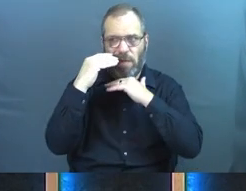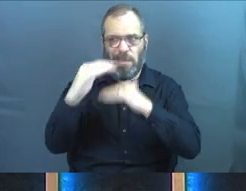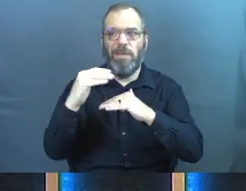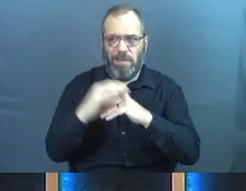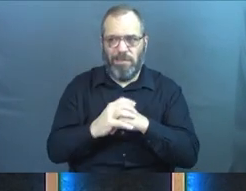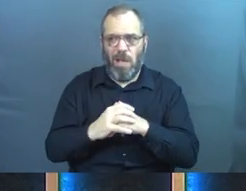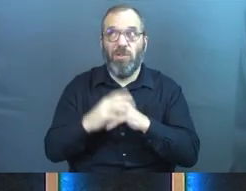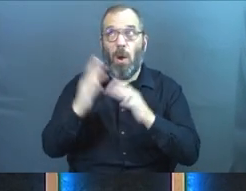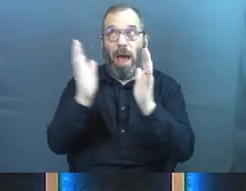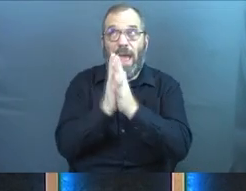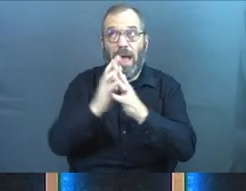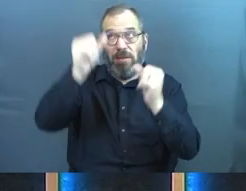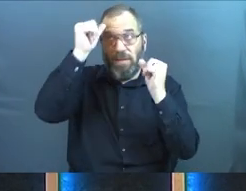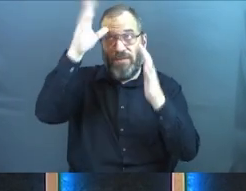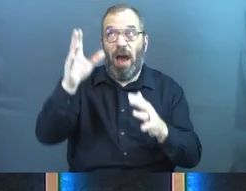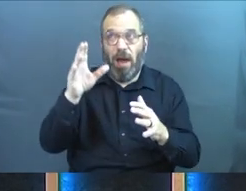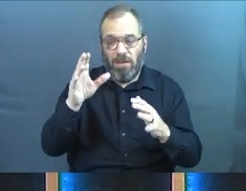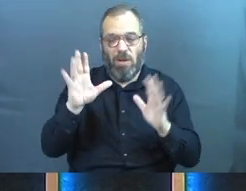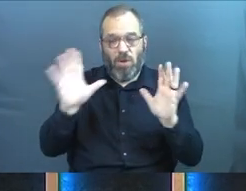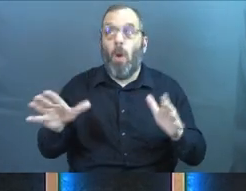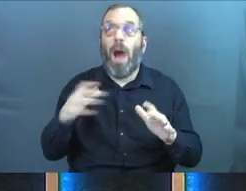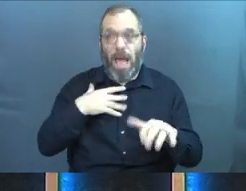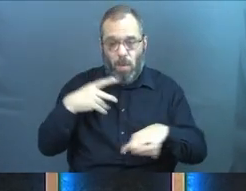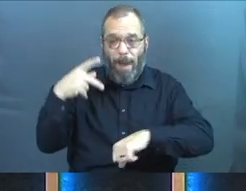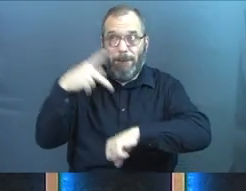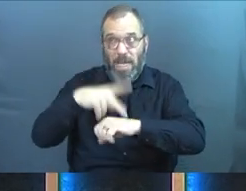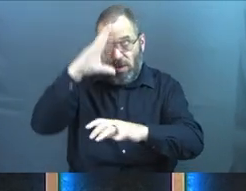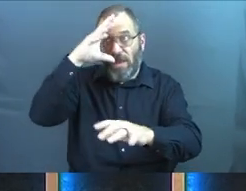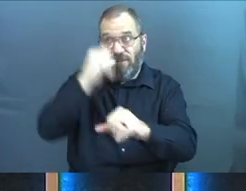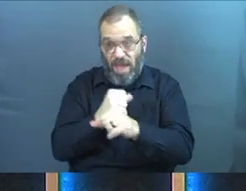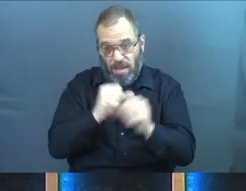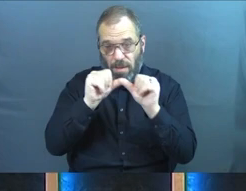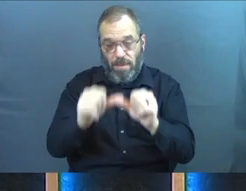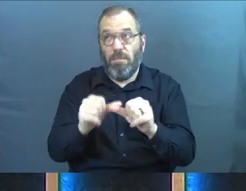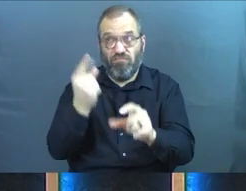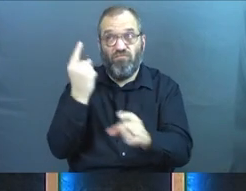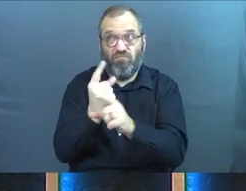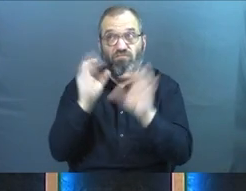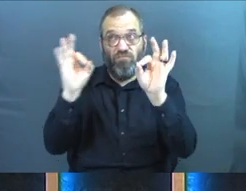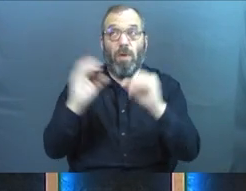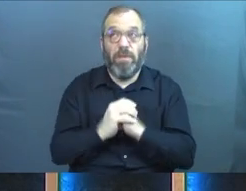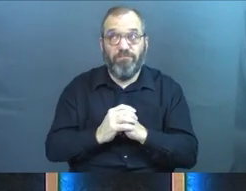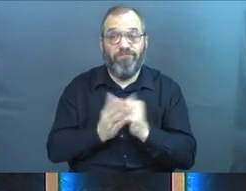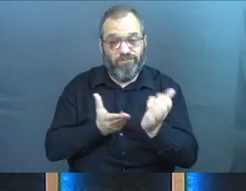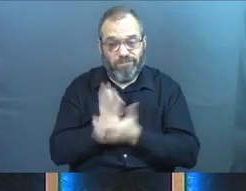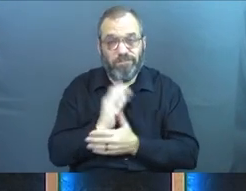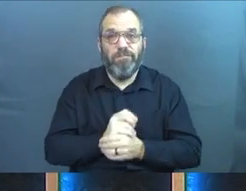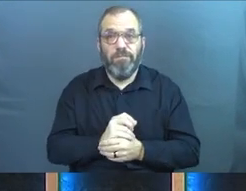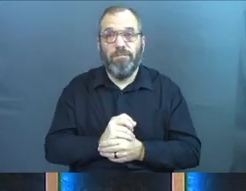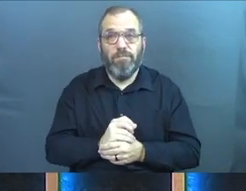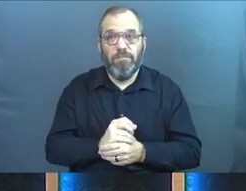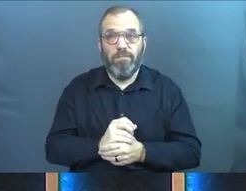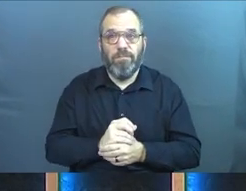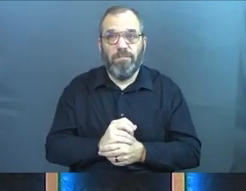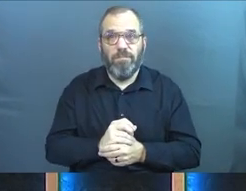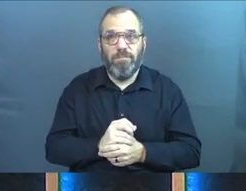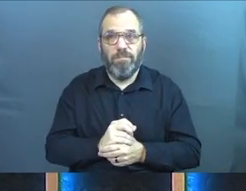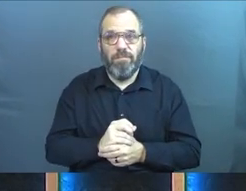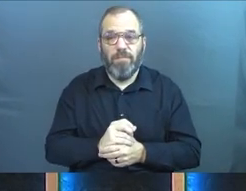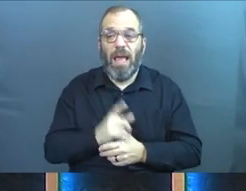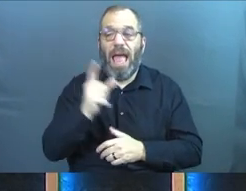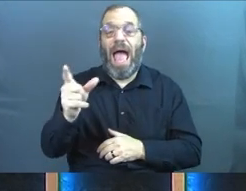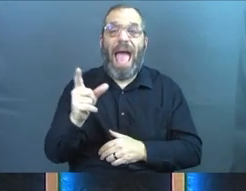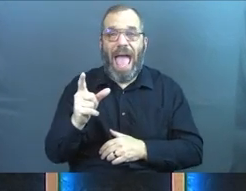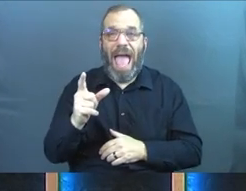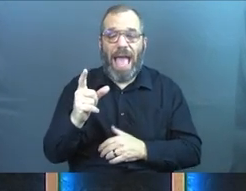And so I asked God the Father, nope, I want Peter's faith to be okay. And he's going to deny, and he's